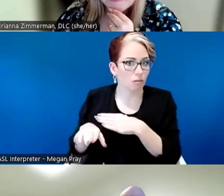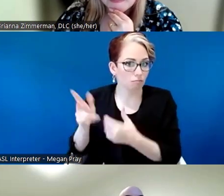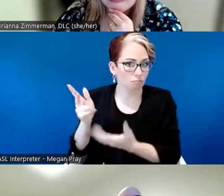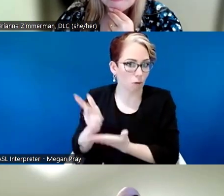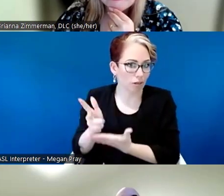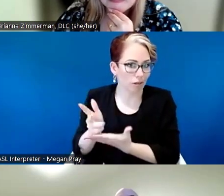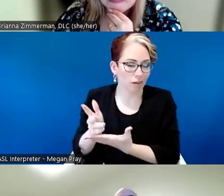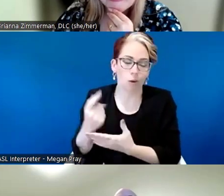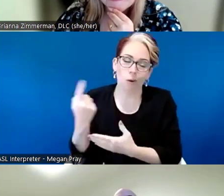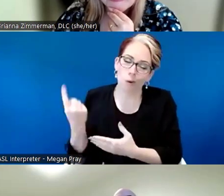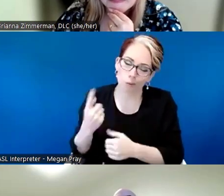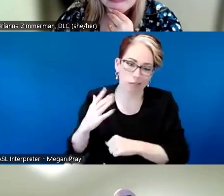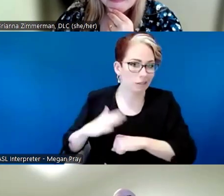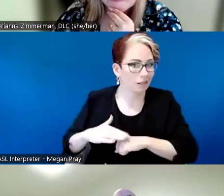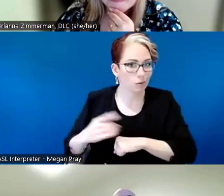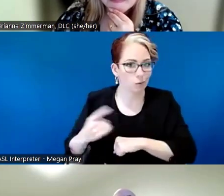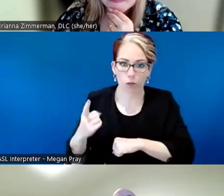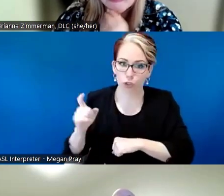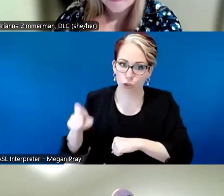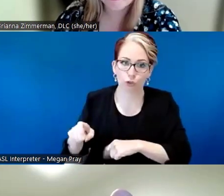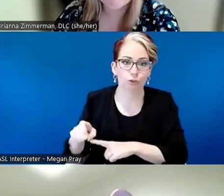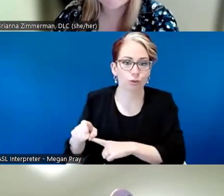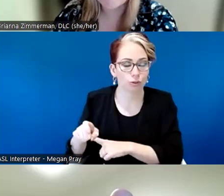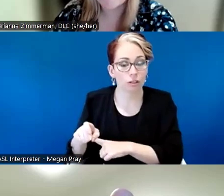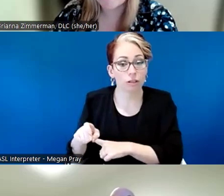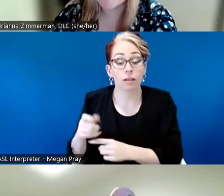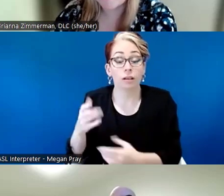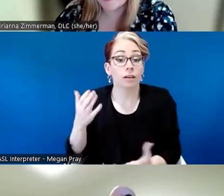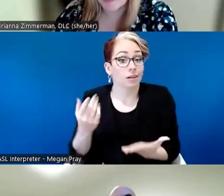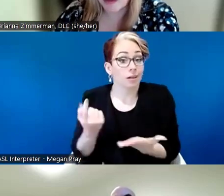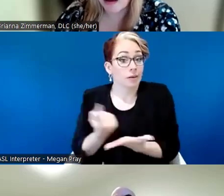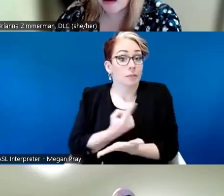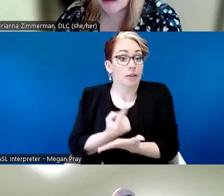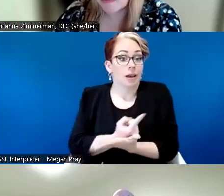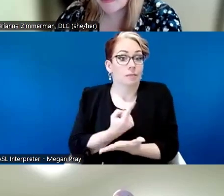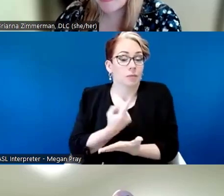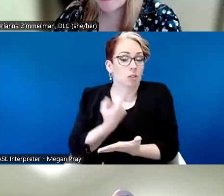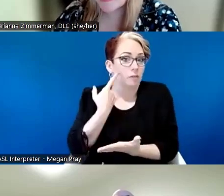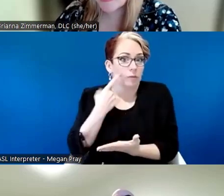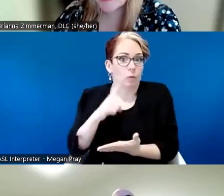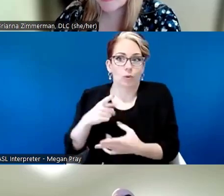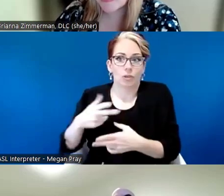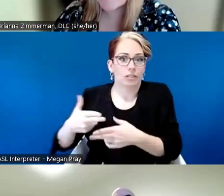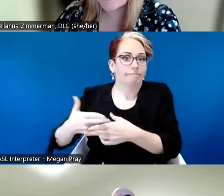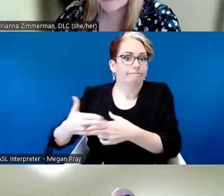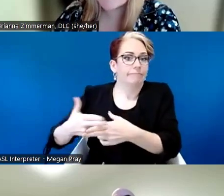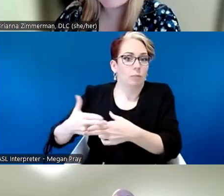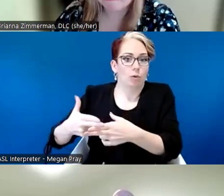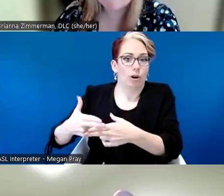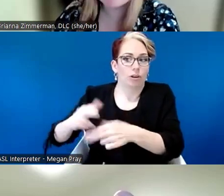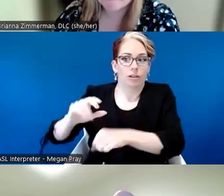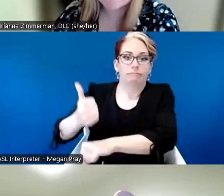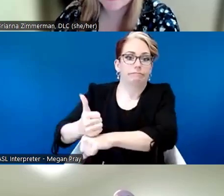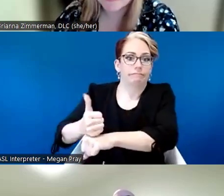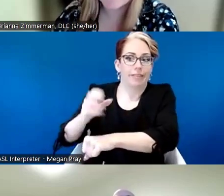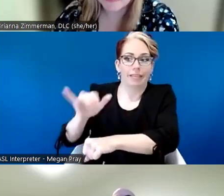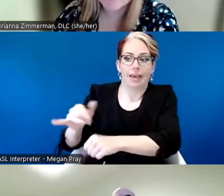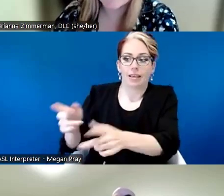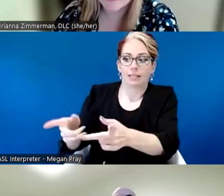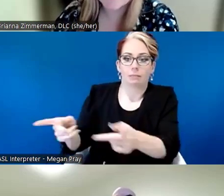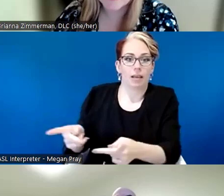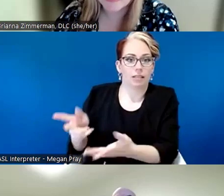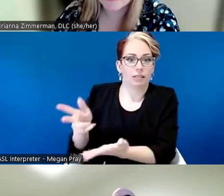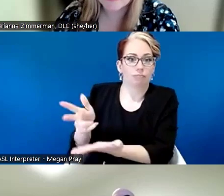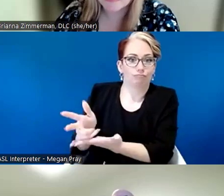And there may be times when just as a fix for election day, we need to mark that space